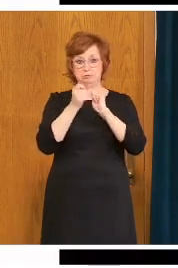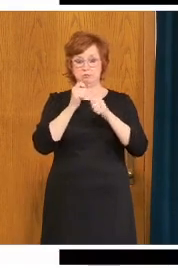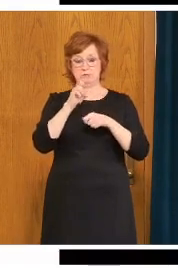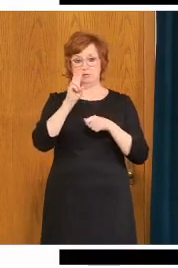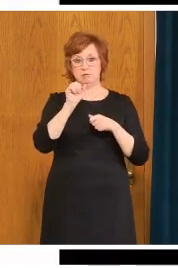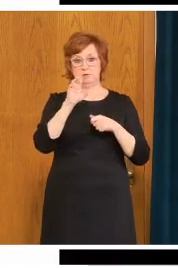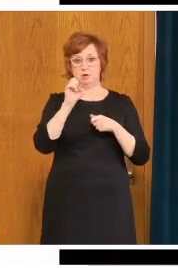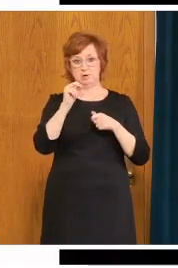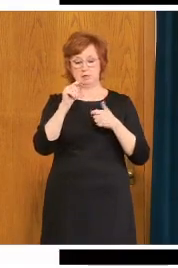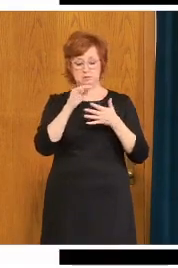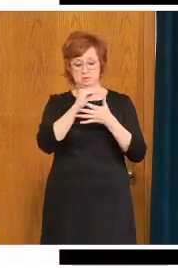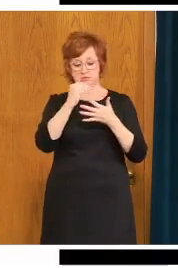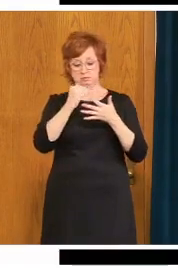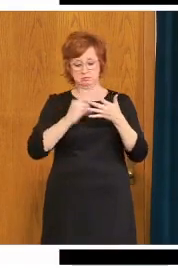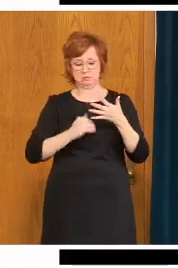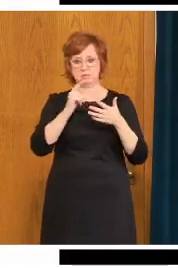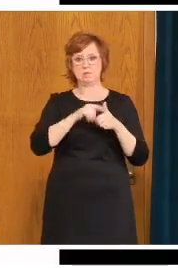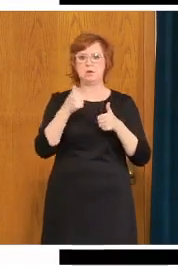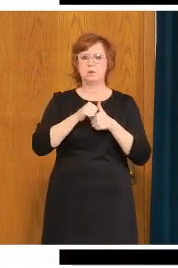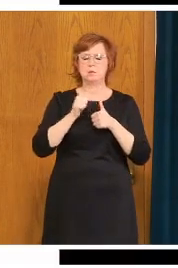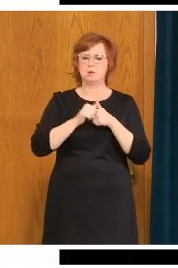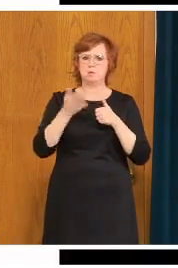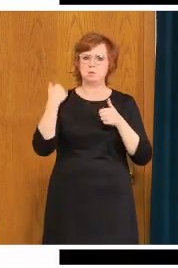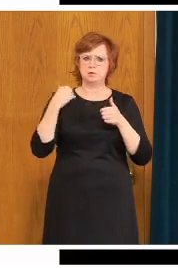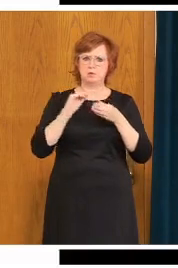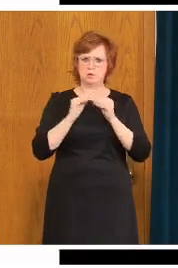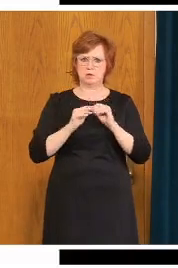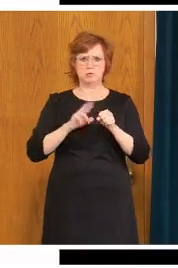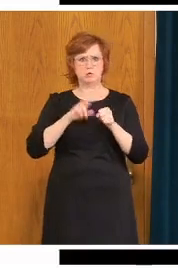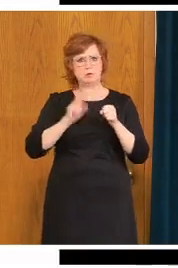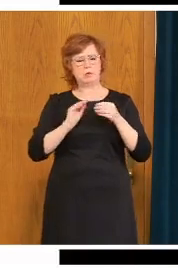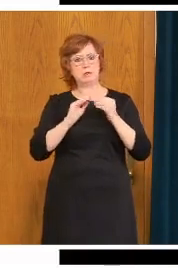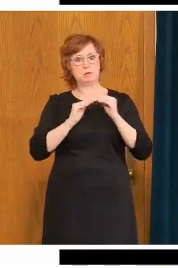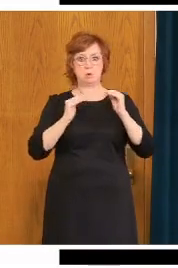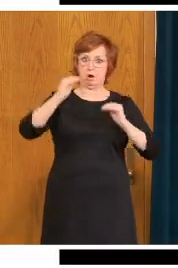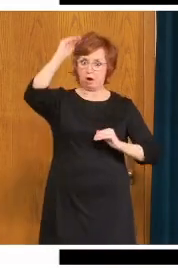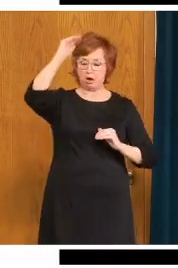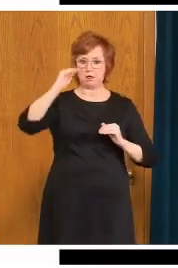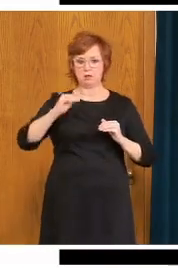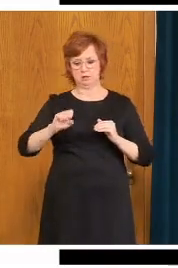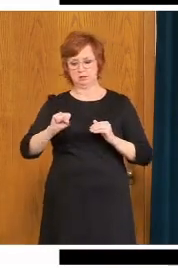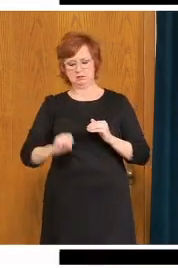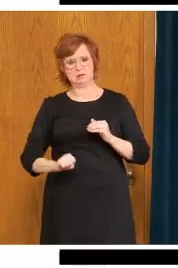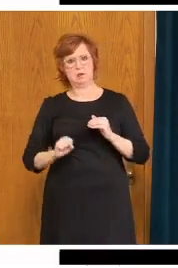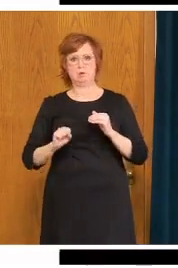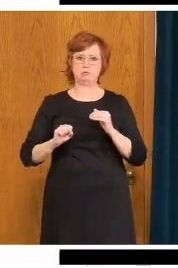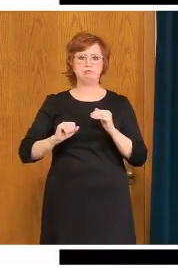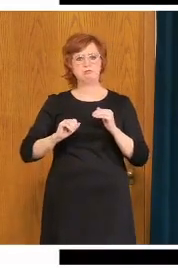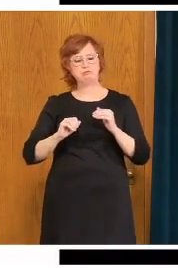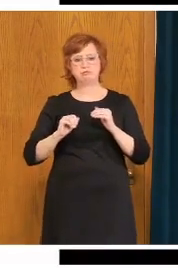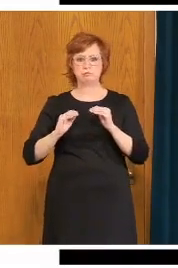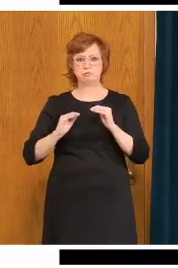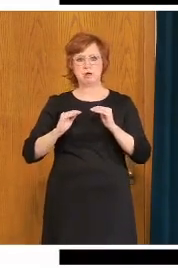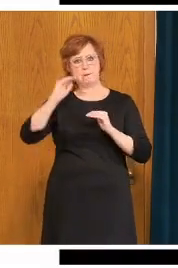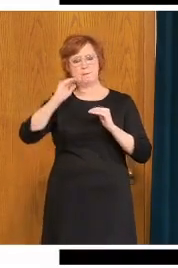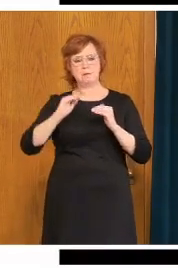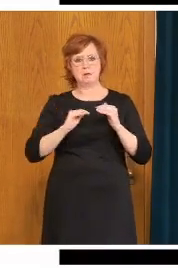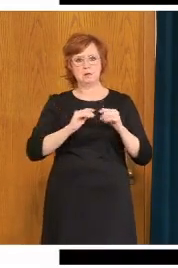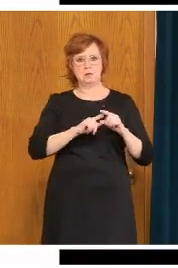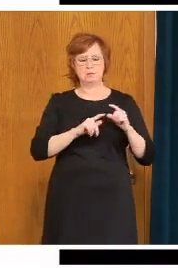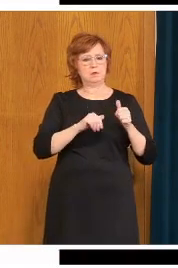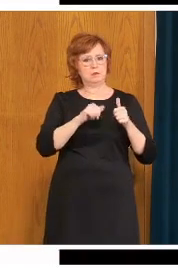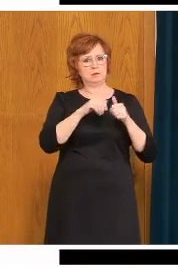and then parts of the south were impacted. Parts of central and northern Saskatchewan are not impacted to the